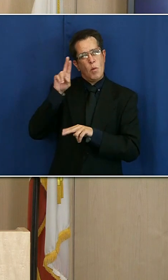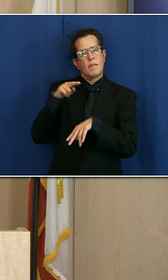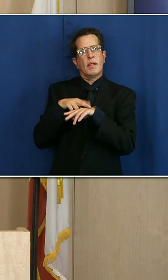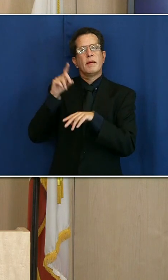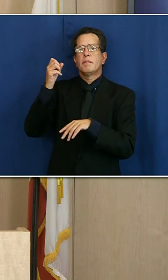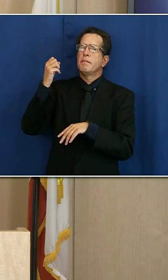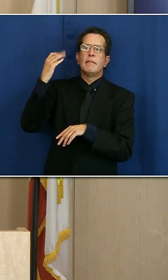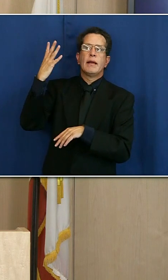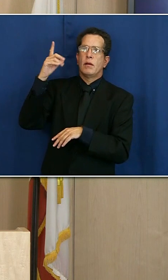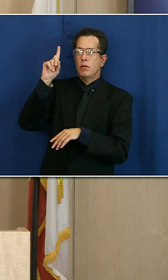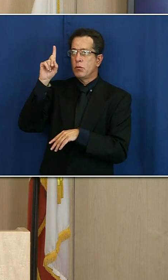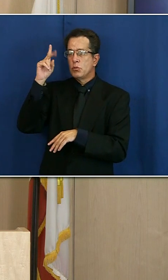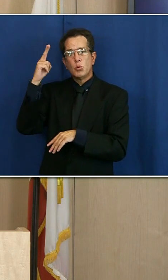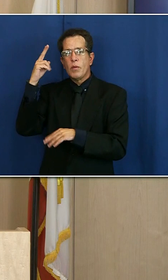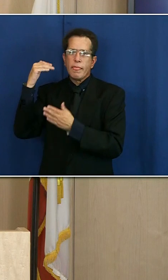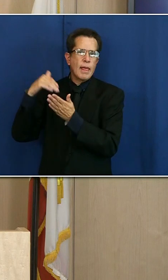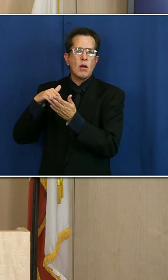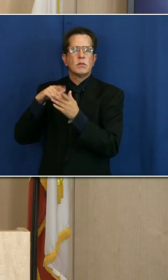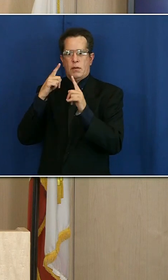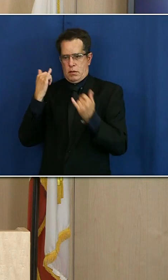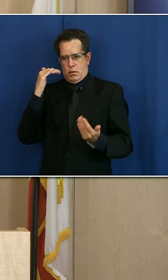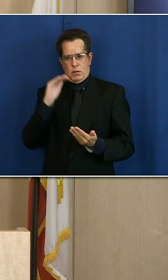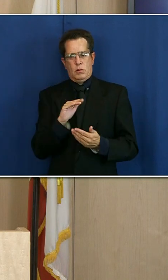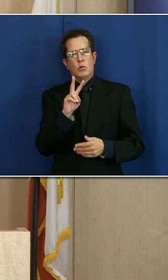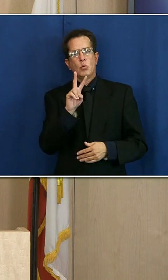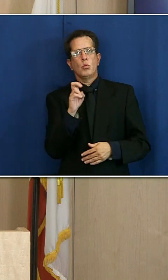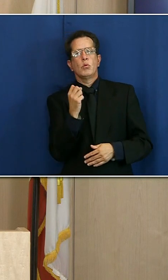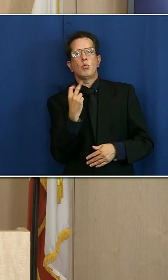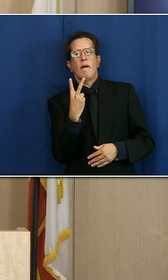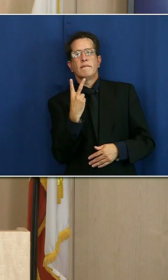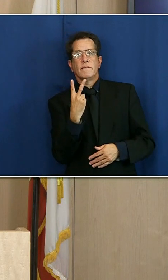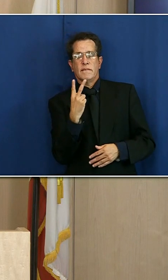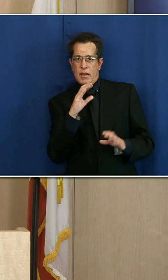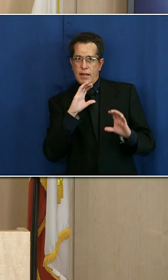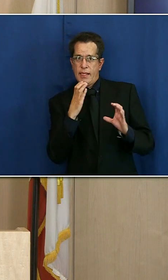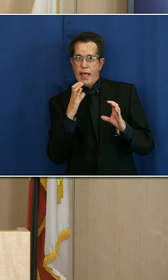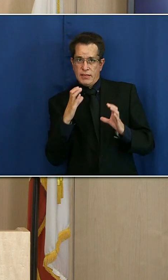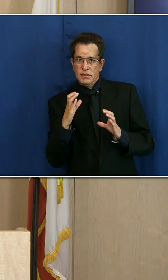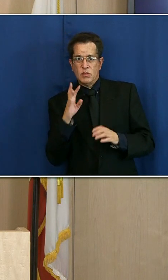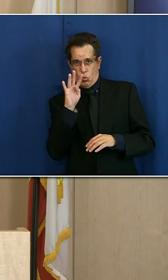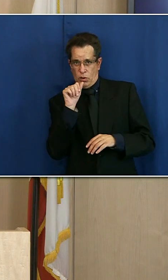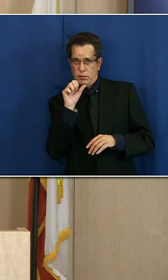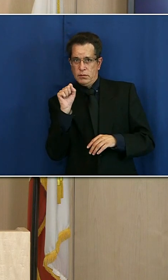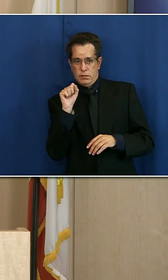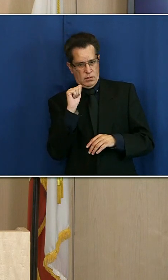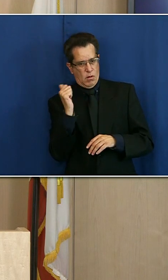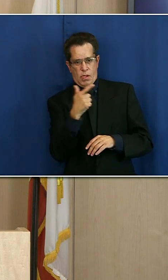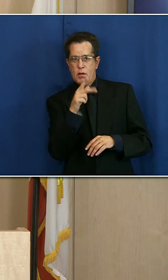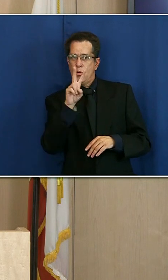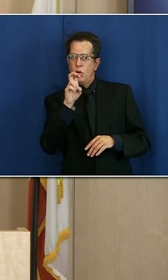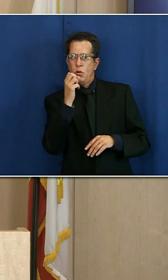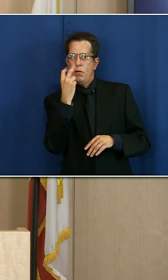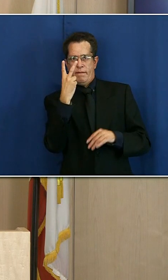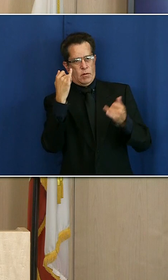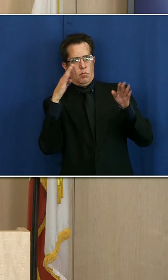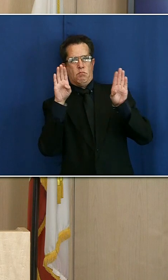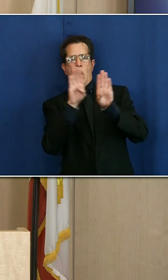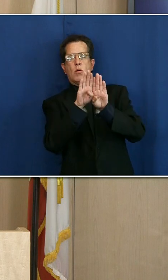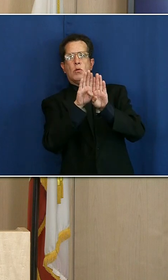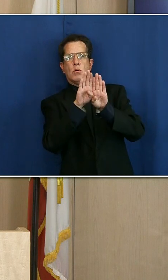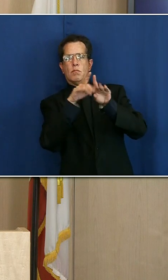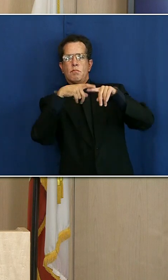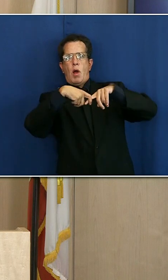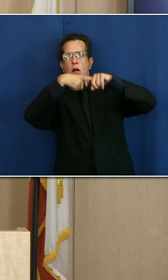classes. We were down to 212. All those 212 classes, minus a small subset, were subject to the